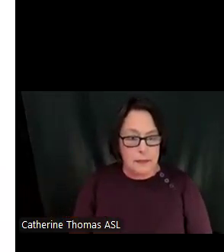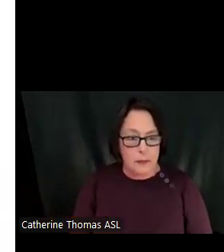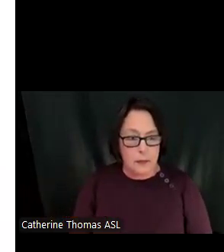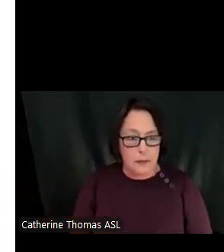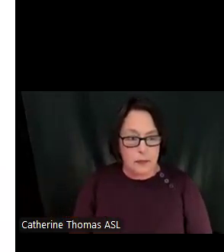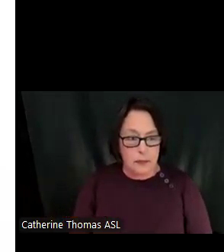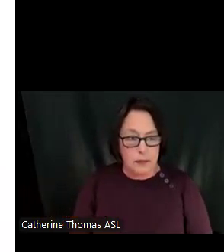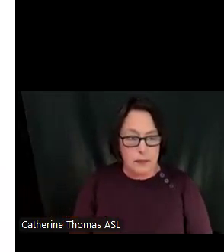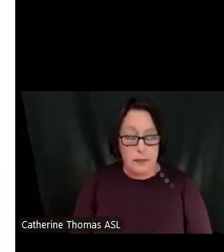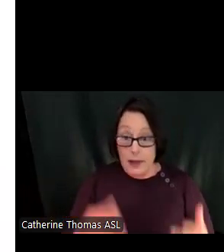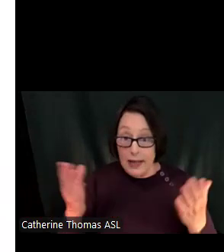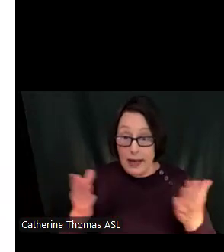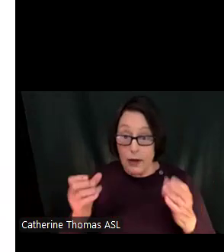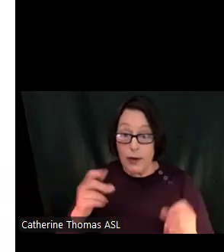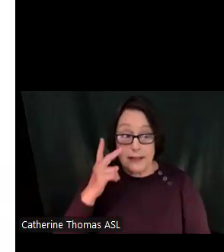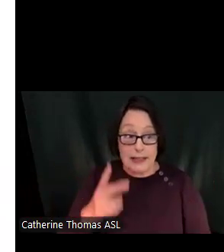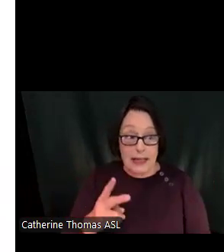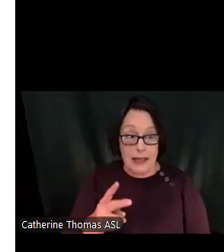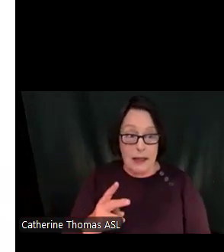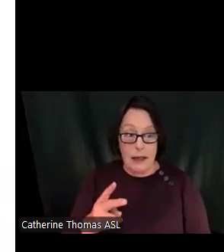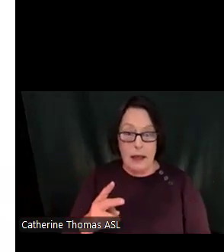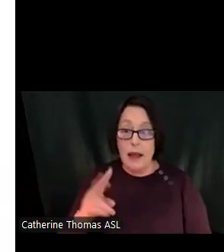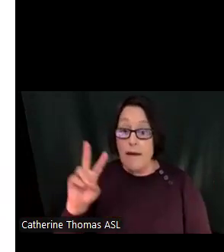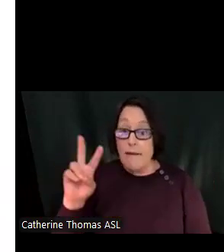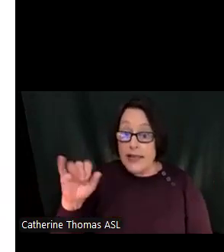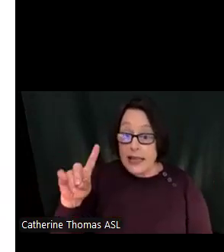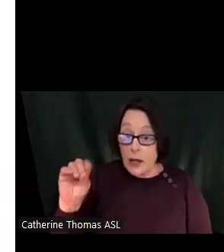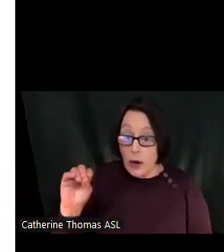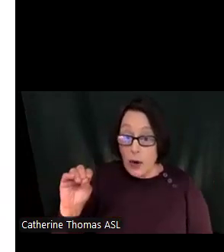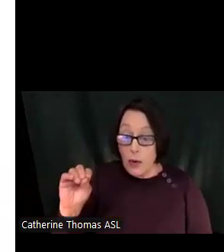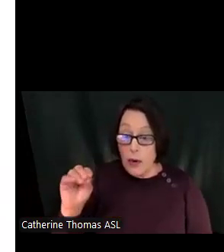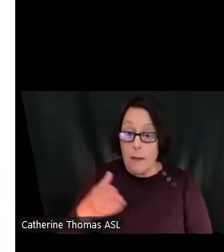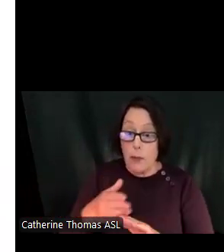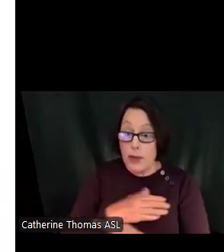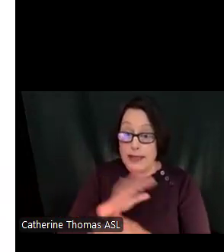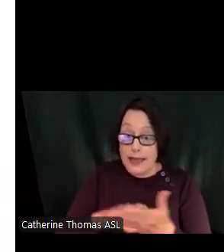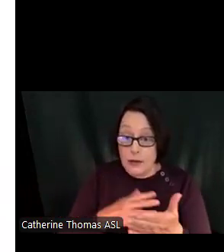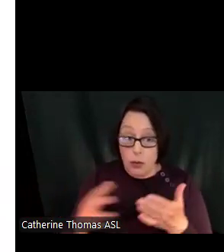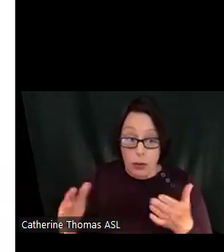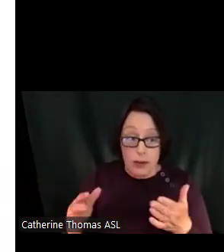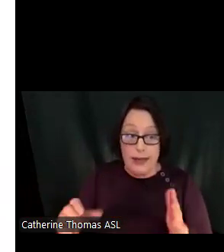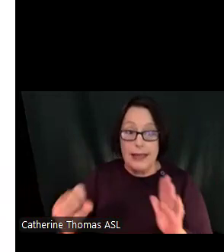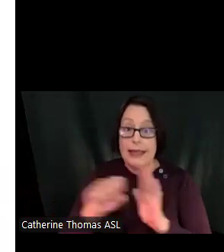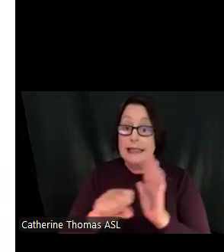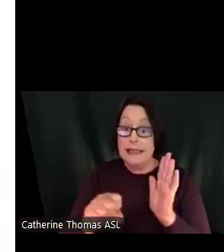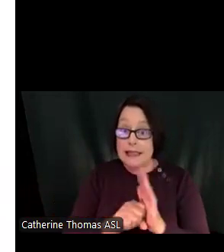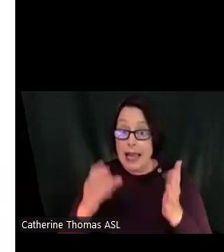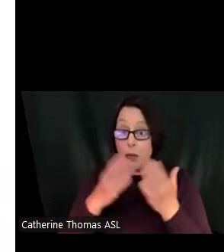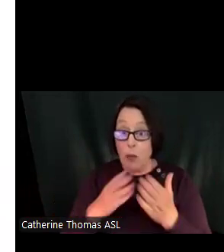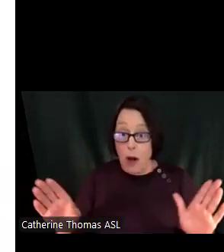So on this report, you can see we have filtered to the video pre-scheduled. The statewide completion rate